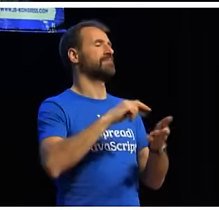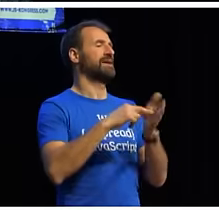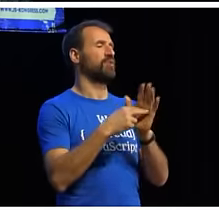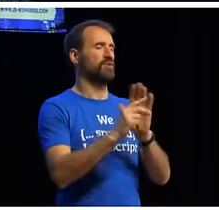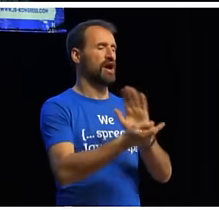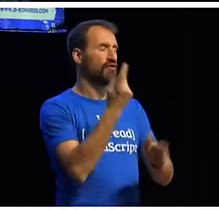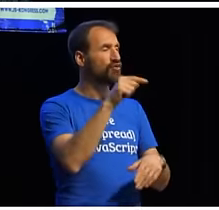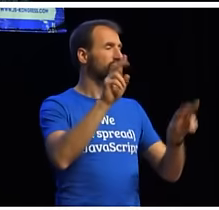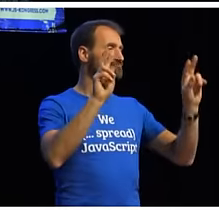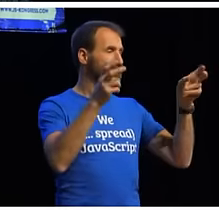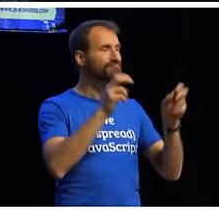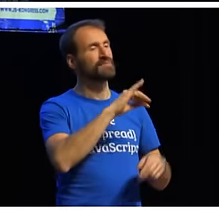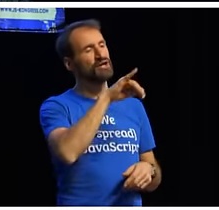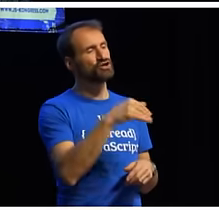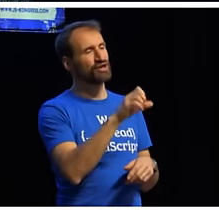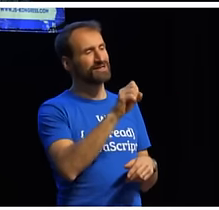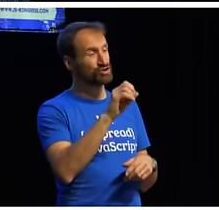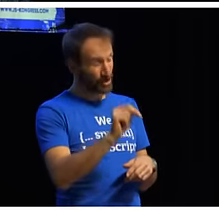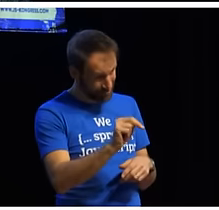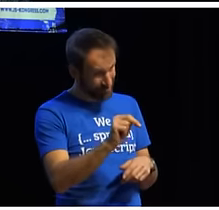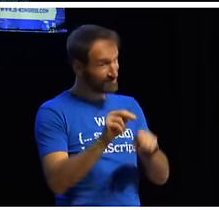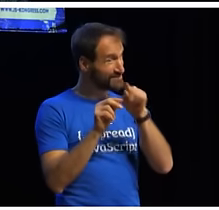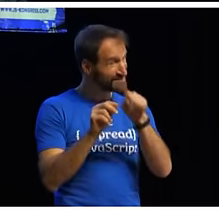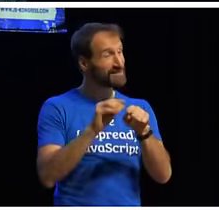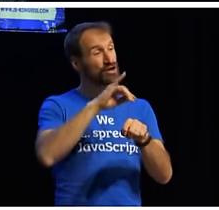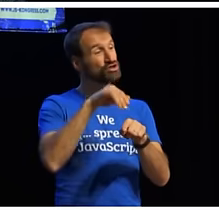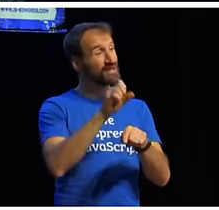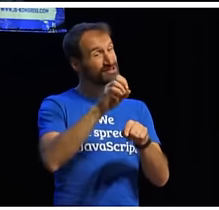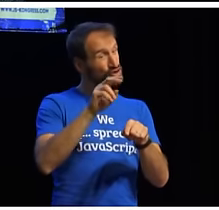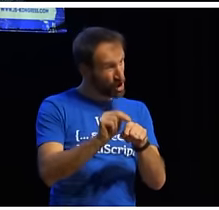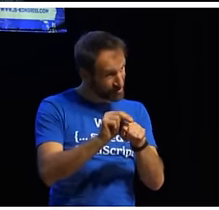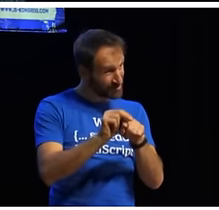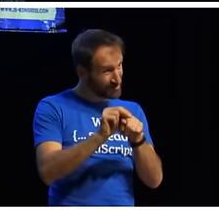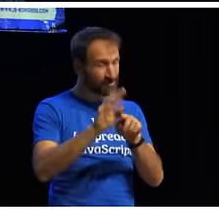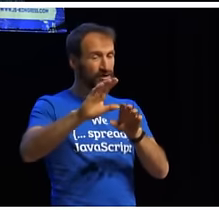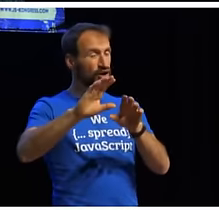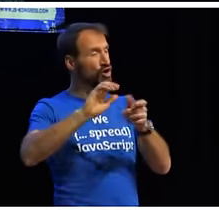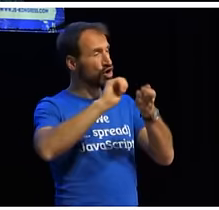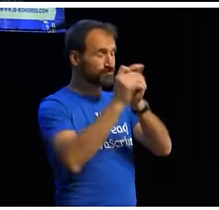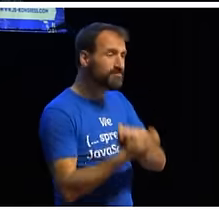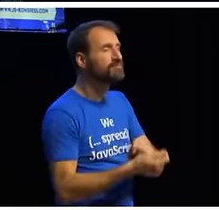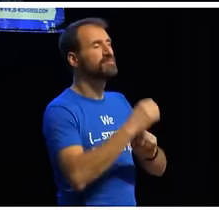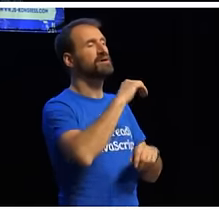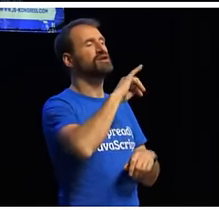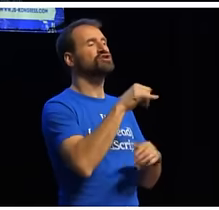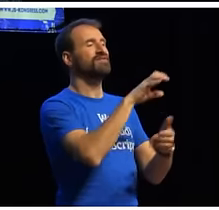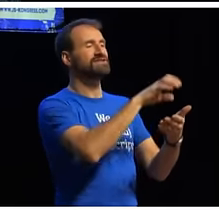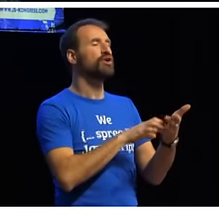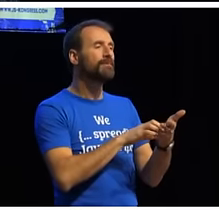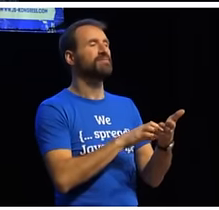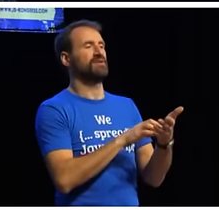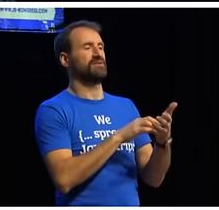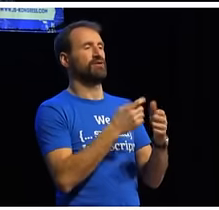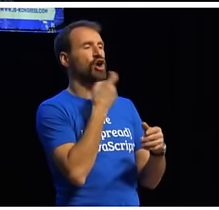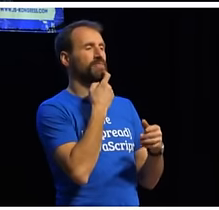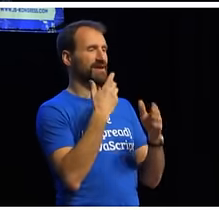basically transforms our JSON into a JavaScript object. So when this flows through this pipe,